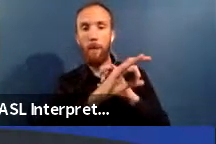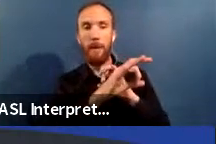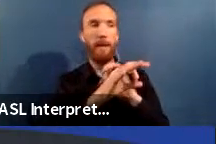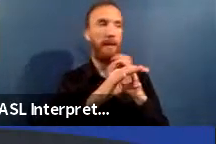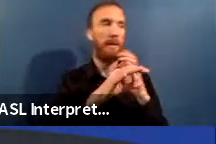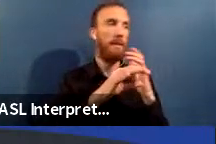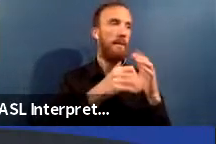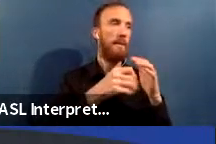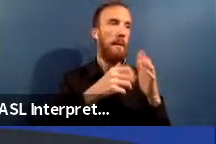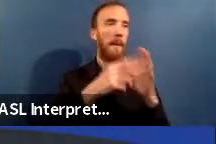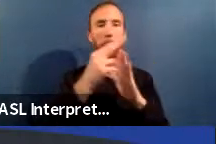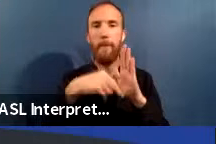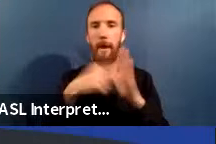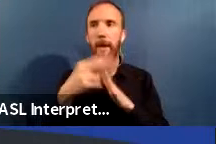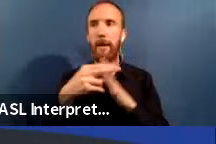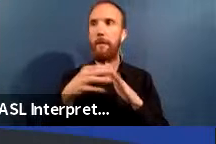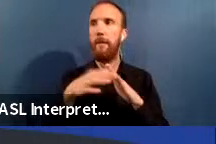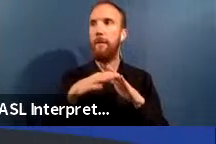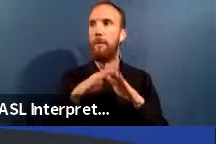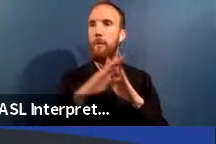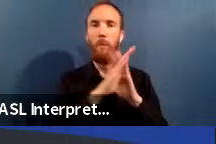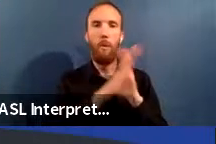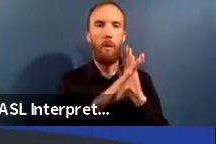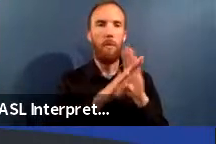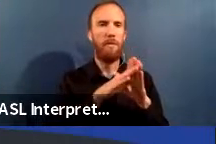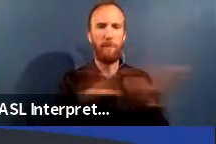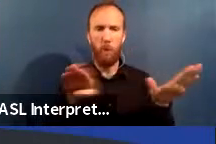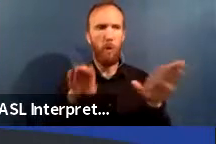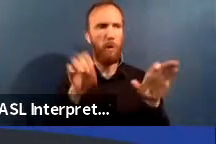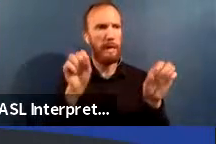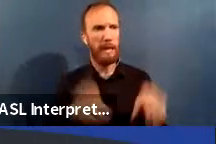floors. And it would also include some accessibility